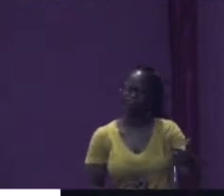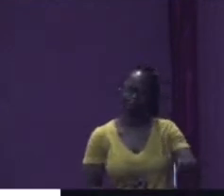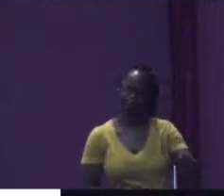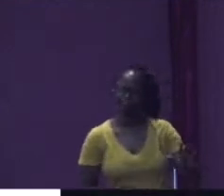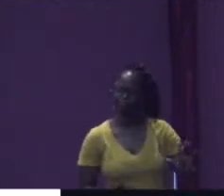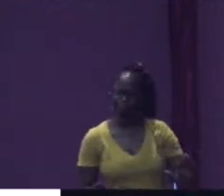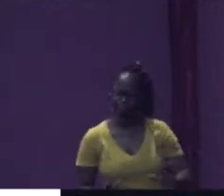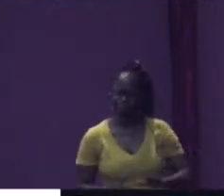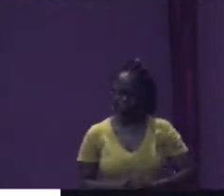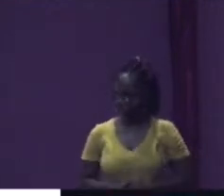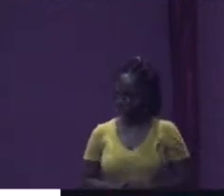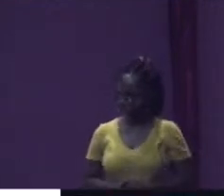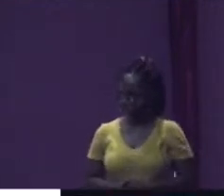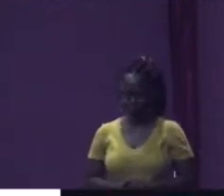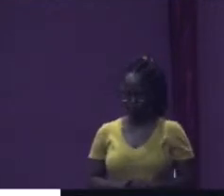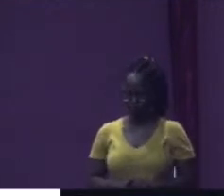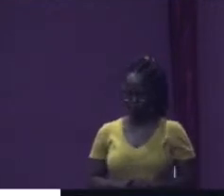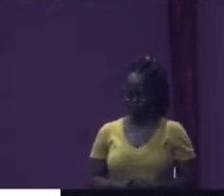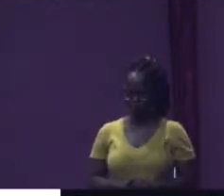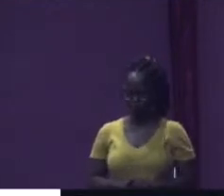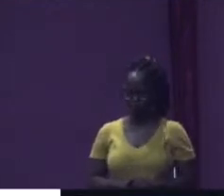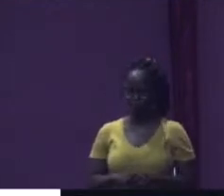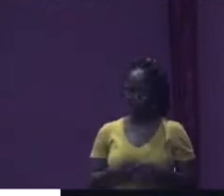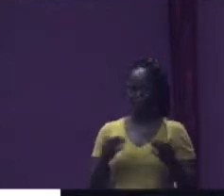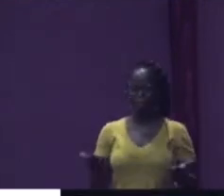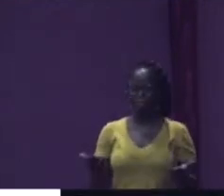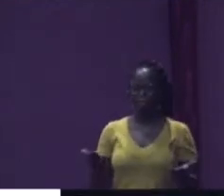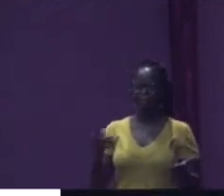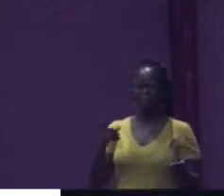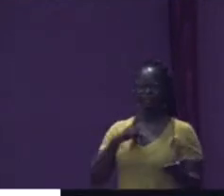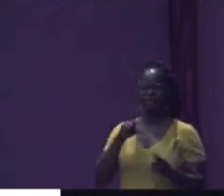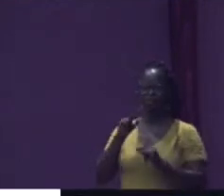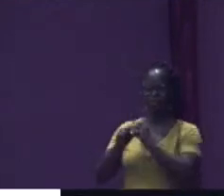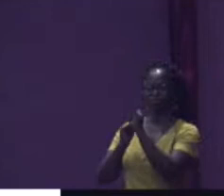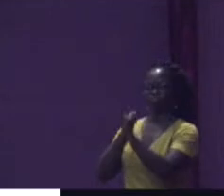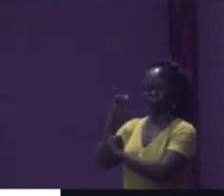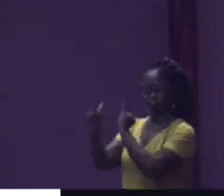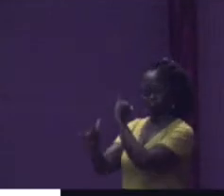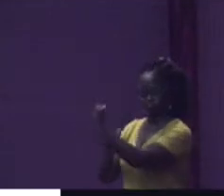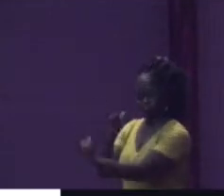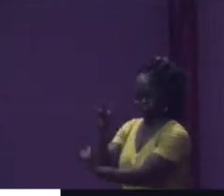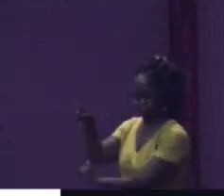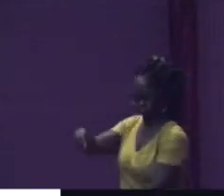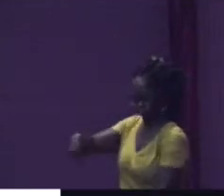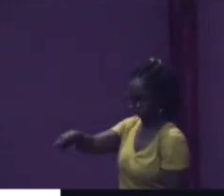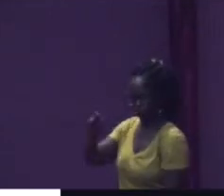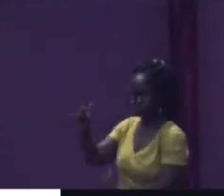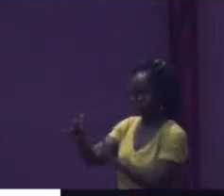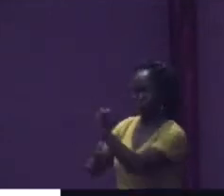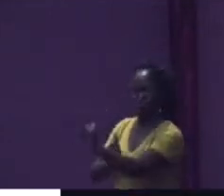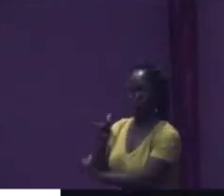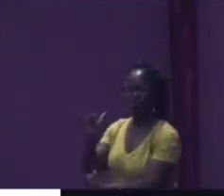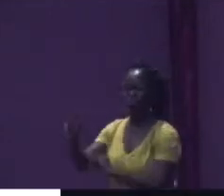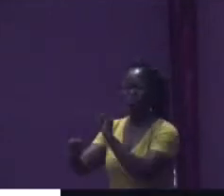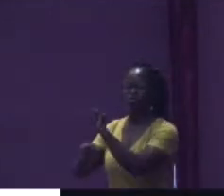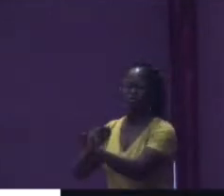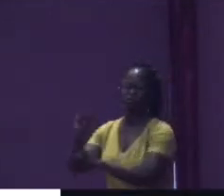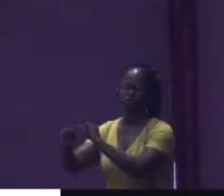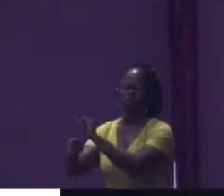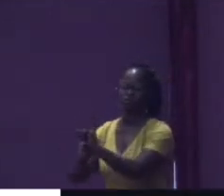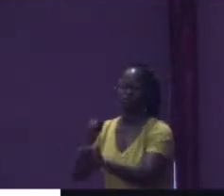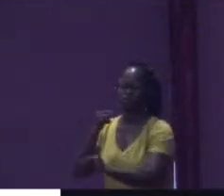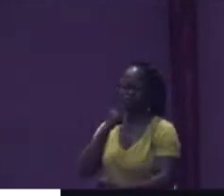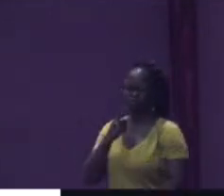they are told what the position of the baby is by the nurse in the clinic, and saying you need to